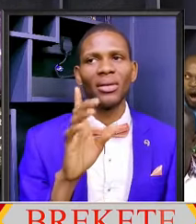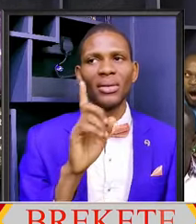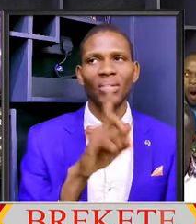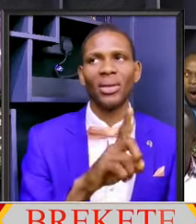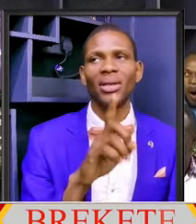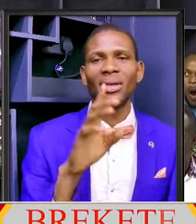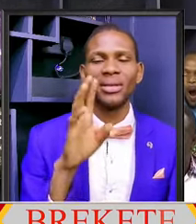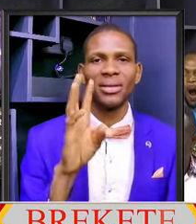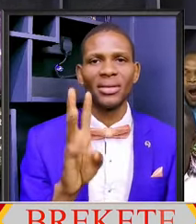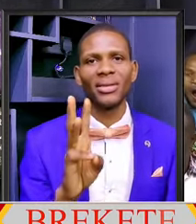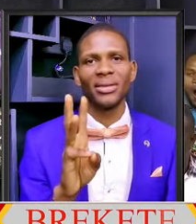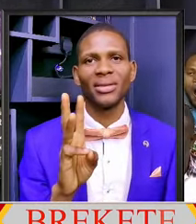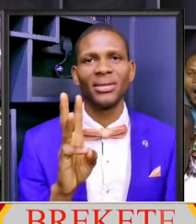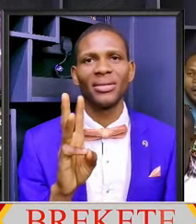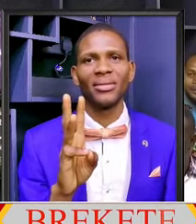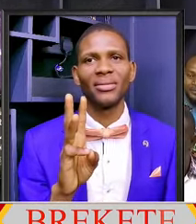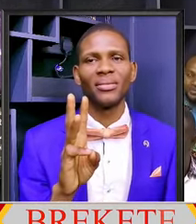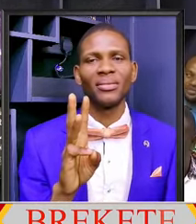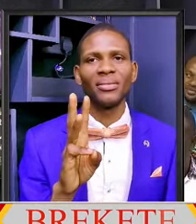16